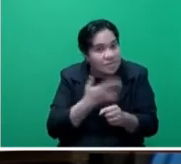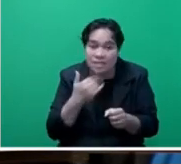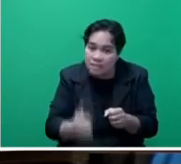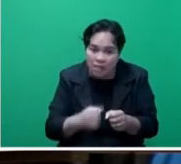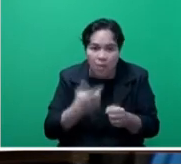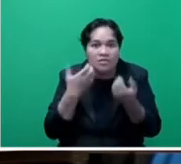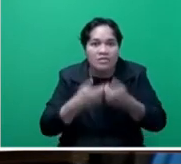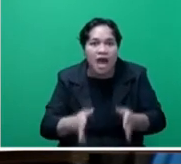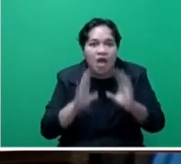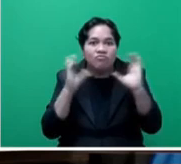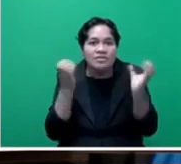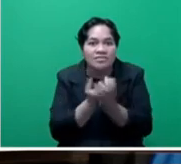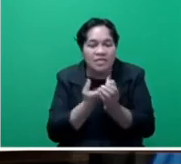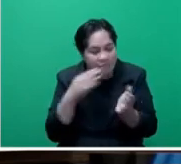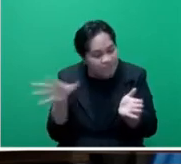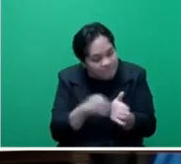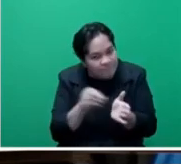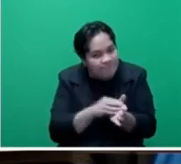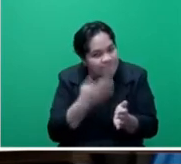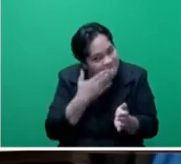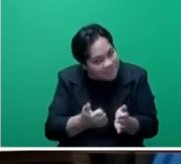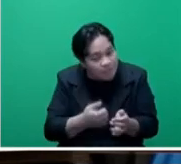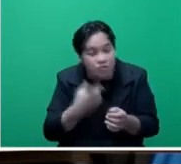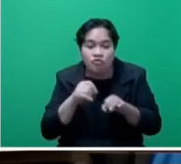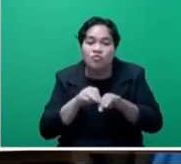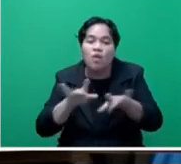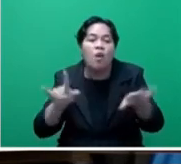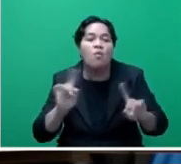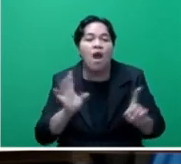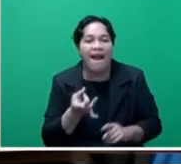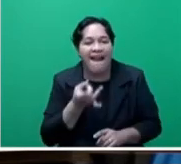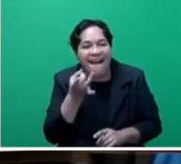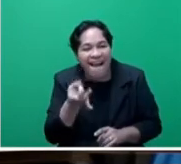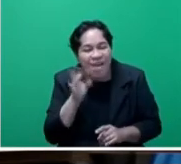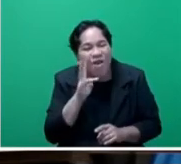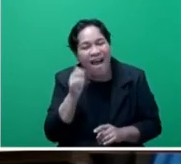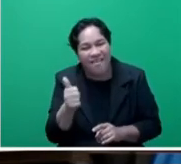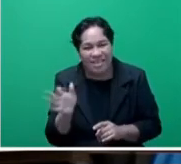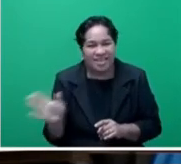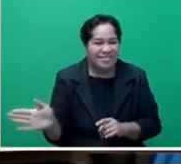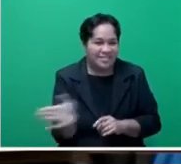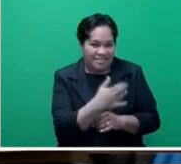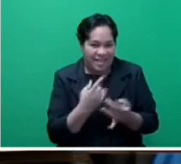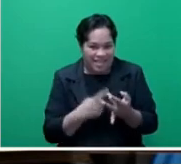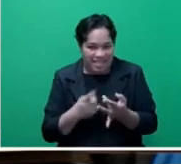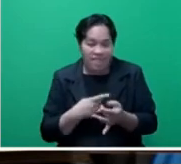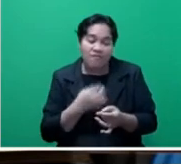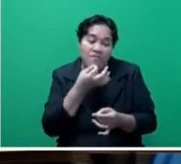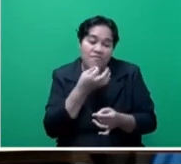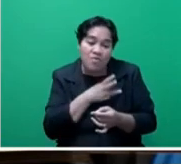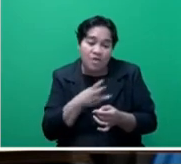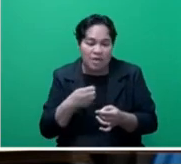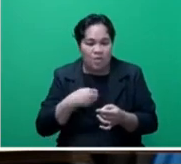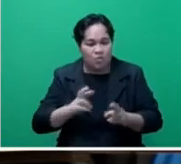Christmas festivities. Let's continue to spread kindness and look after each other. With these words, Mr. Speaker, sir,